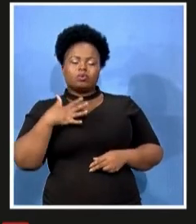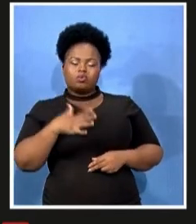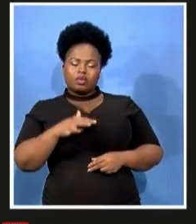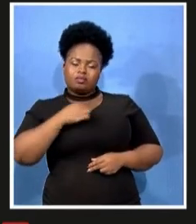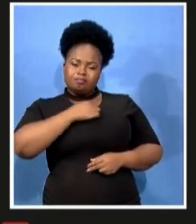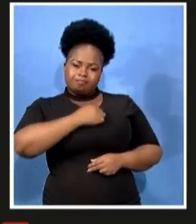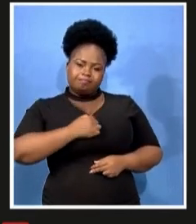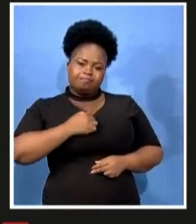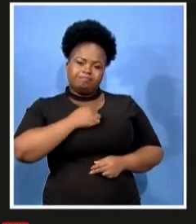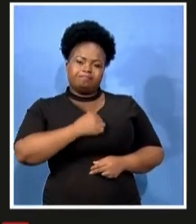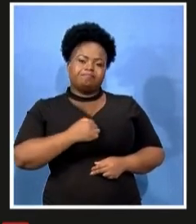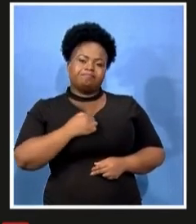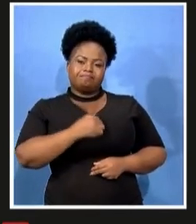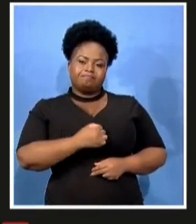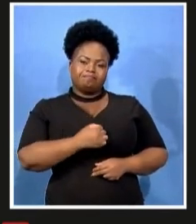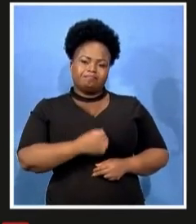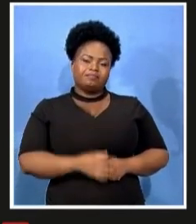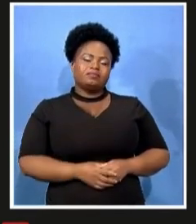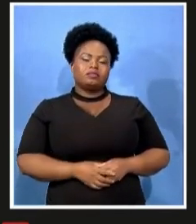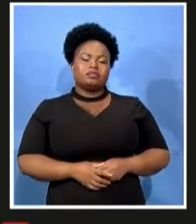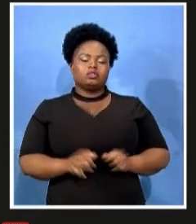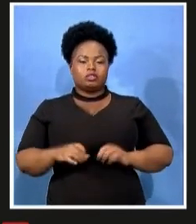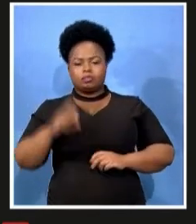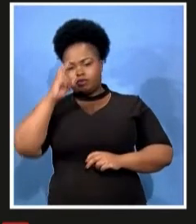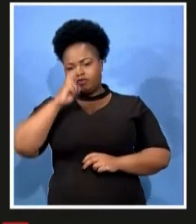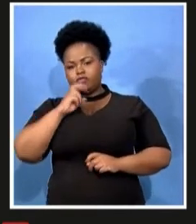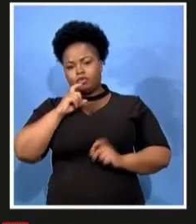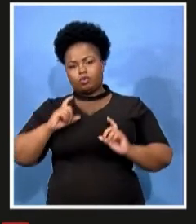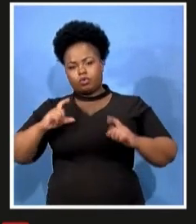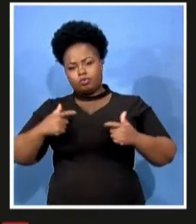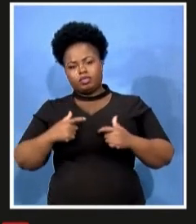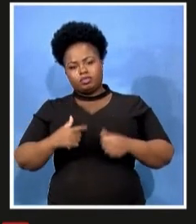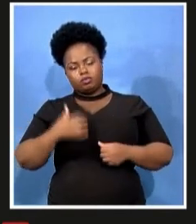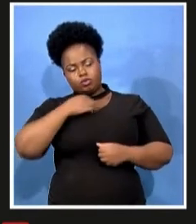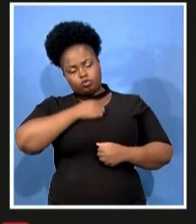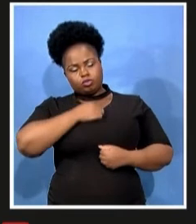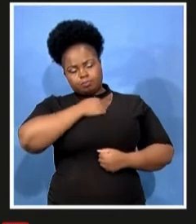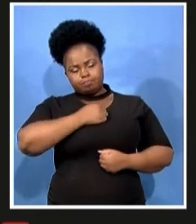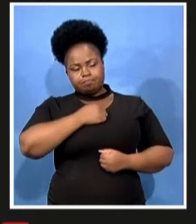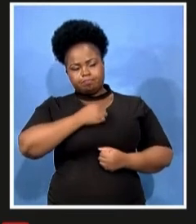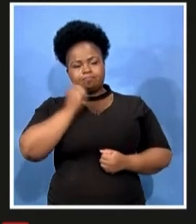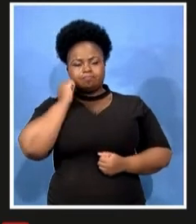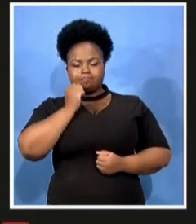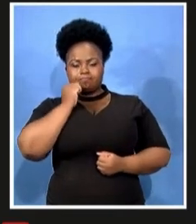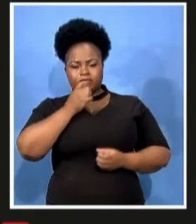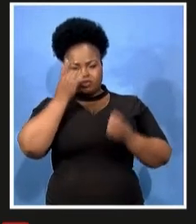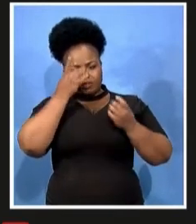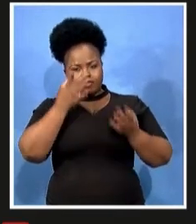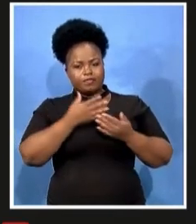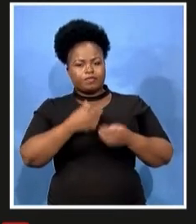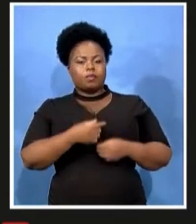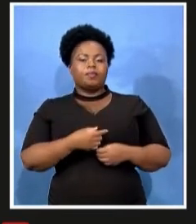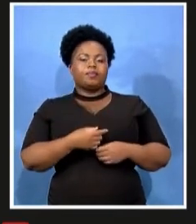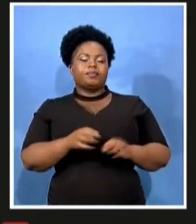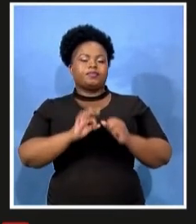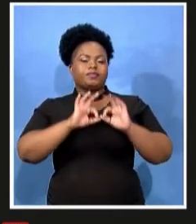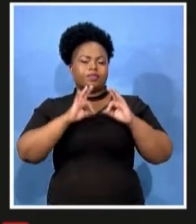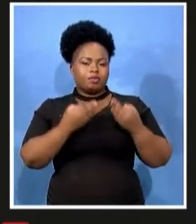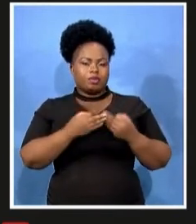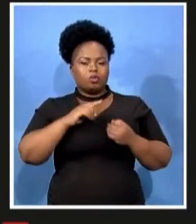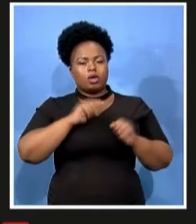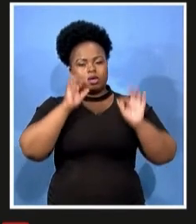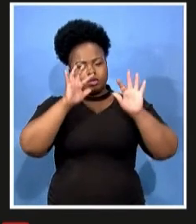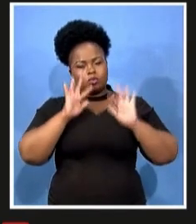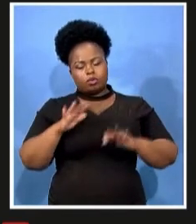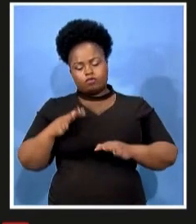Portfolio Committee to her family for her wonderful contribution that she made while she was with us. If that